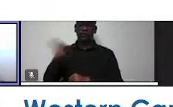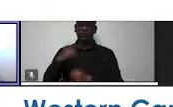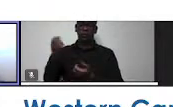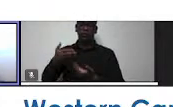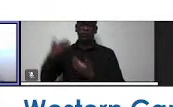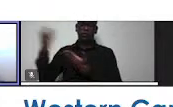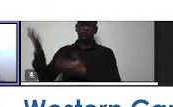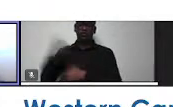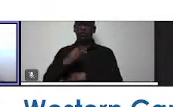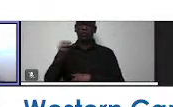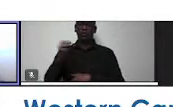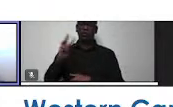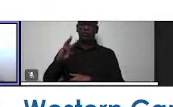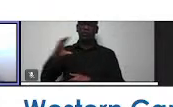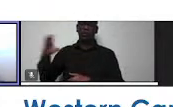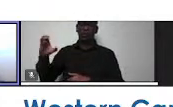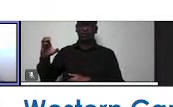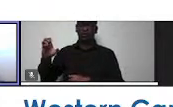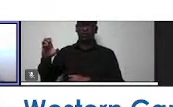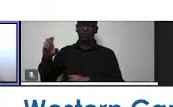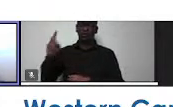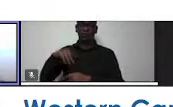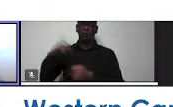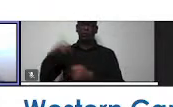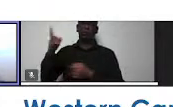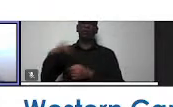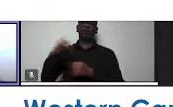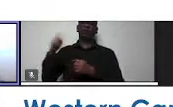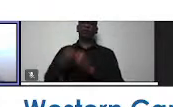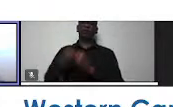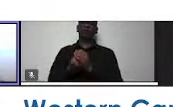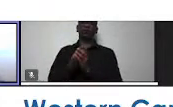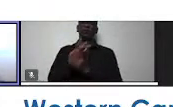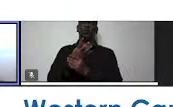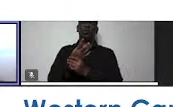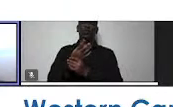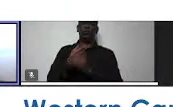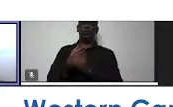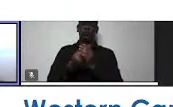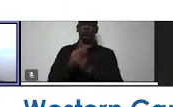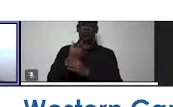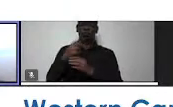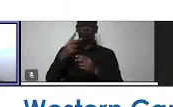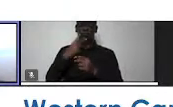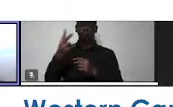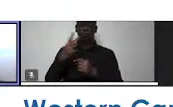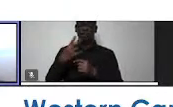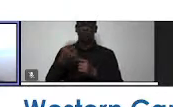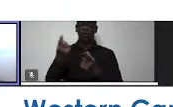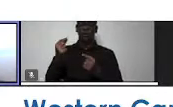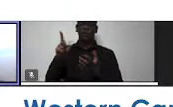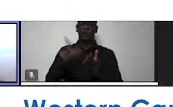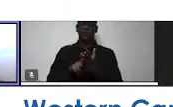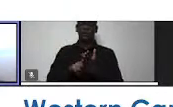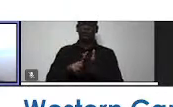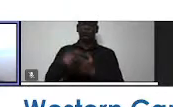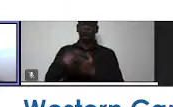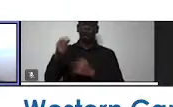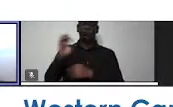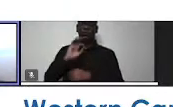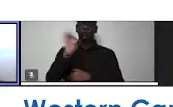the Western Cape. And in terms actually of the growth actually has been marvelous in here, is 27%, but there's actually